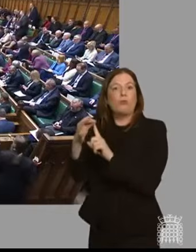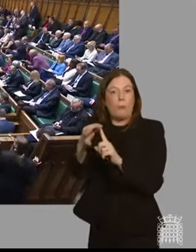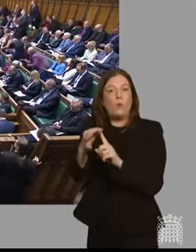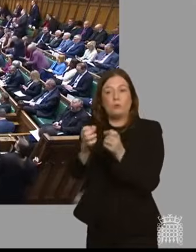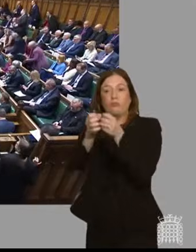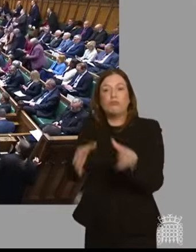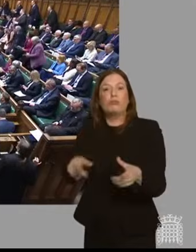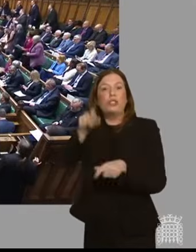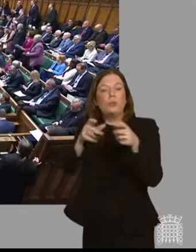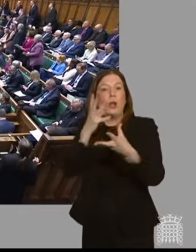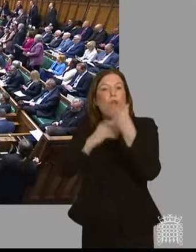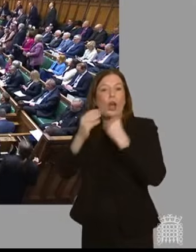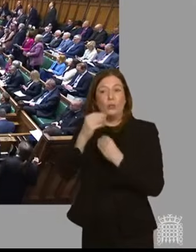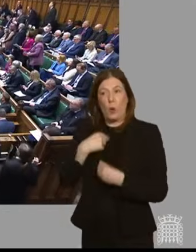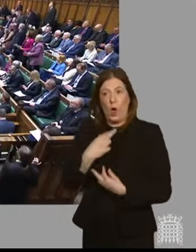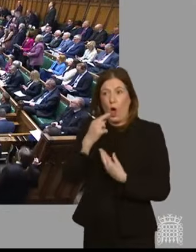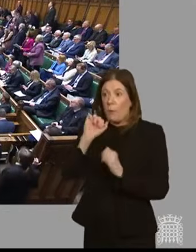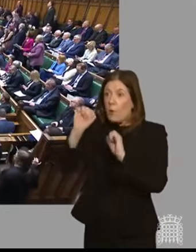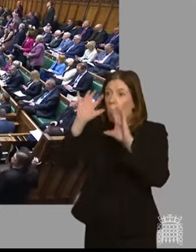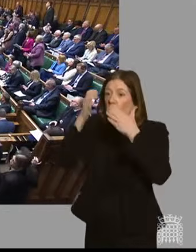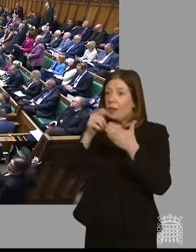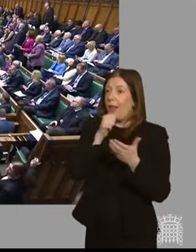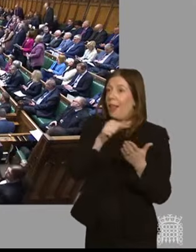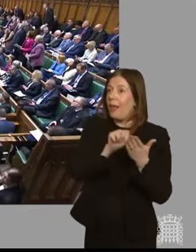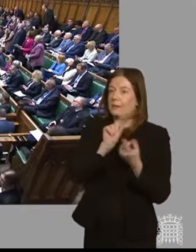come to Leader of the Opposition, Keir Starmer.